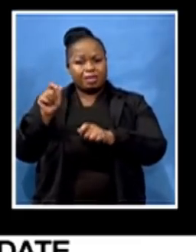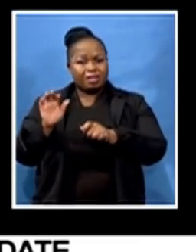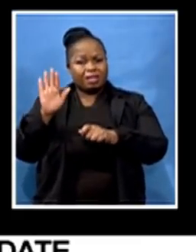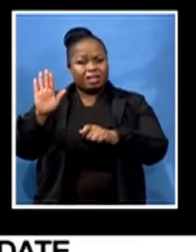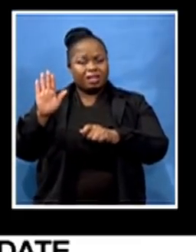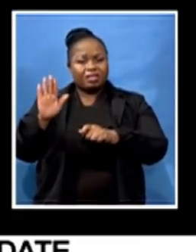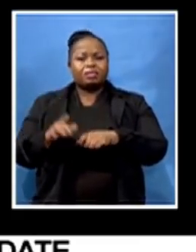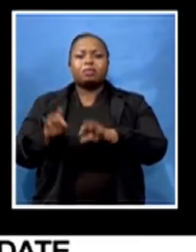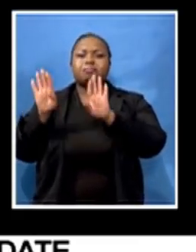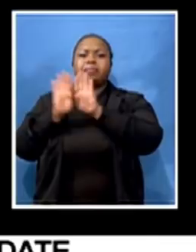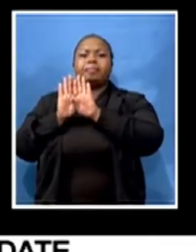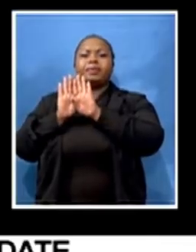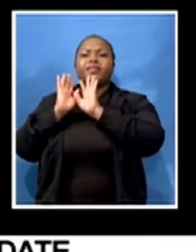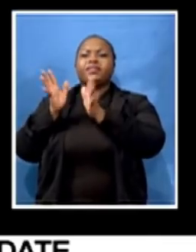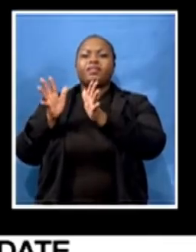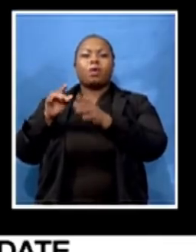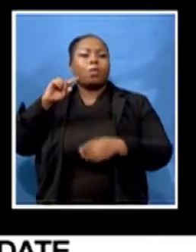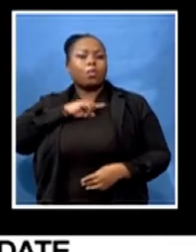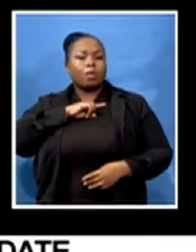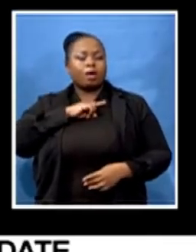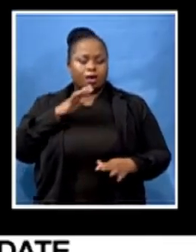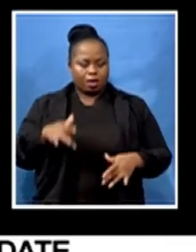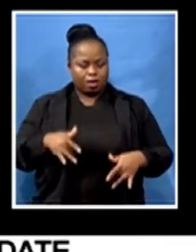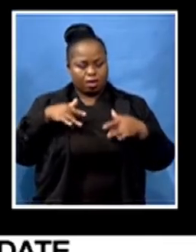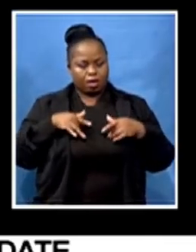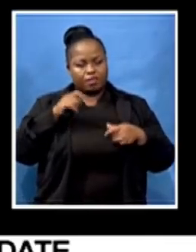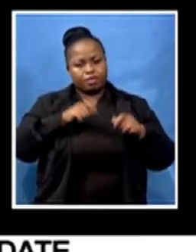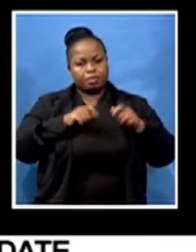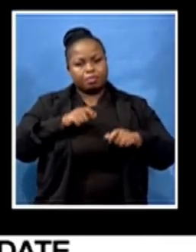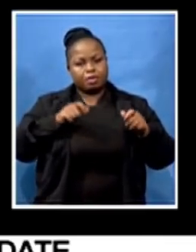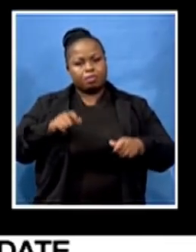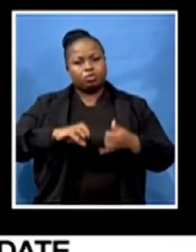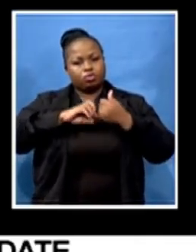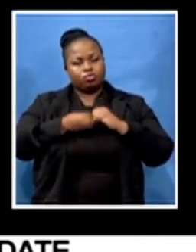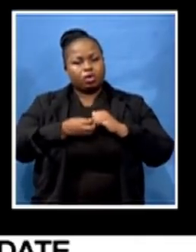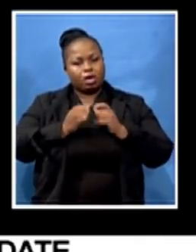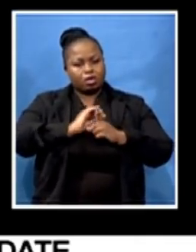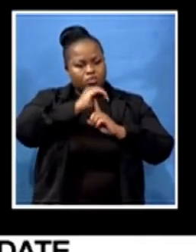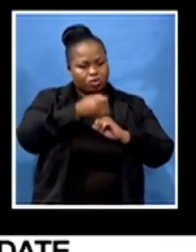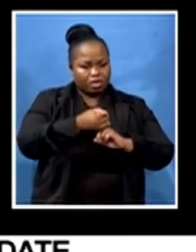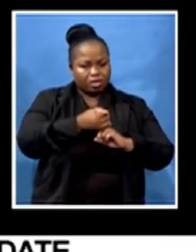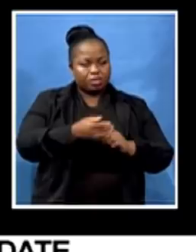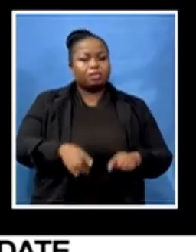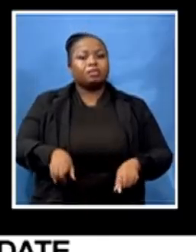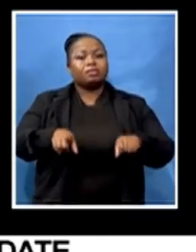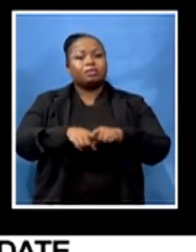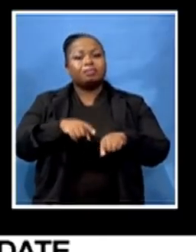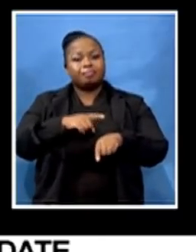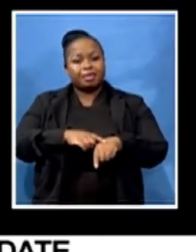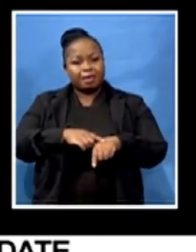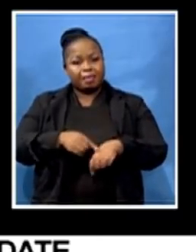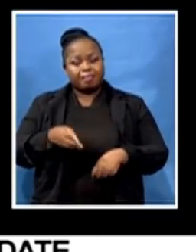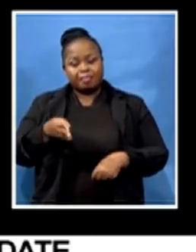their citizens. But as President Cyril Ramaphosa observed about a month ago, quote,